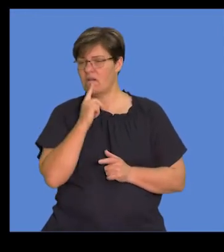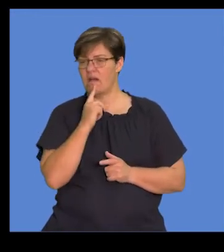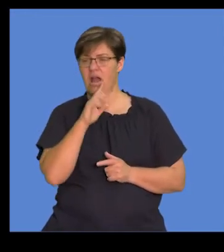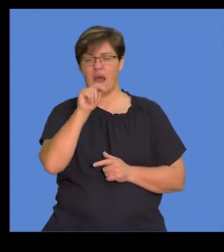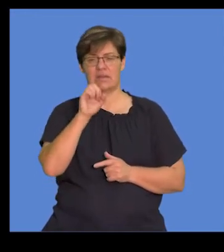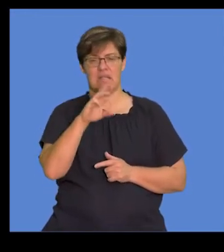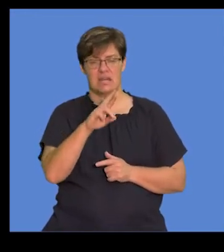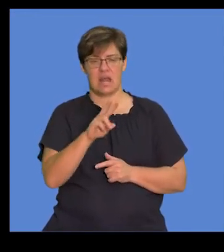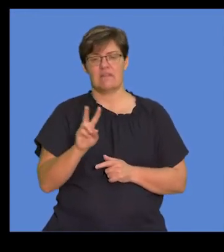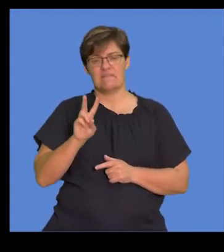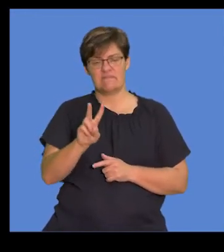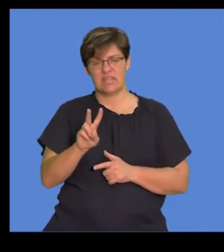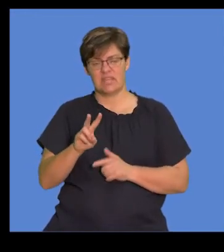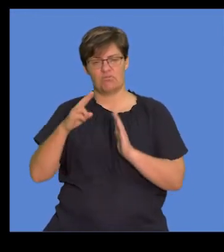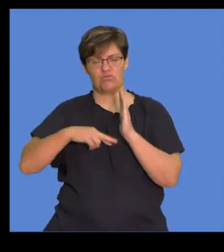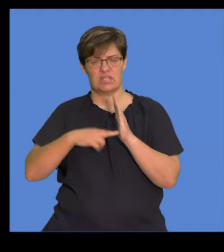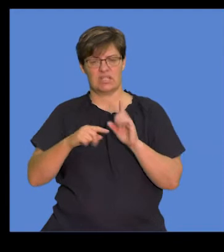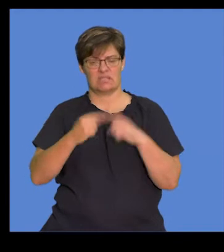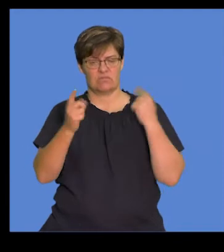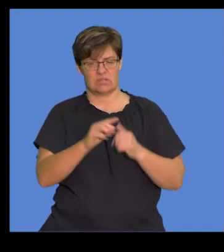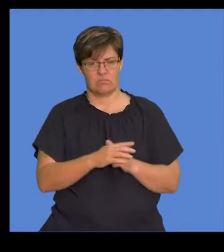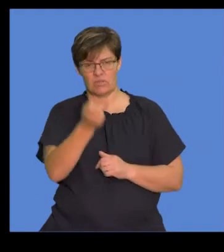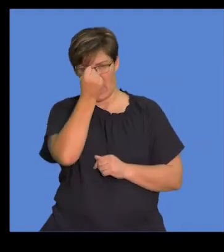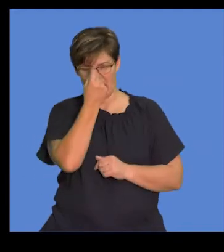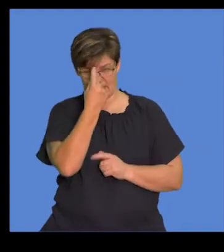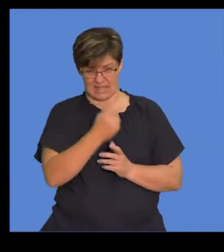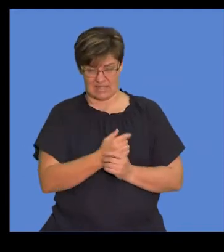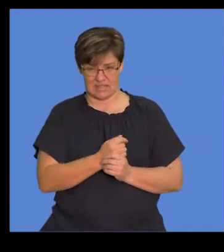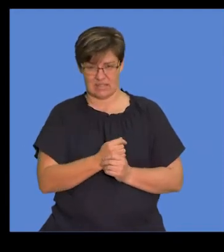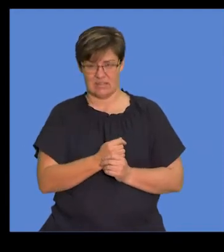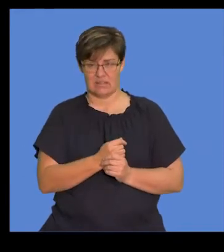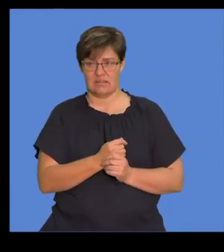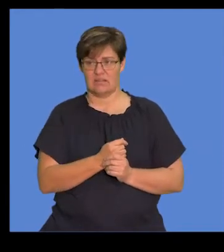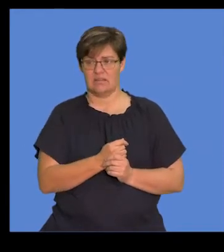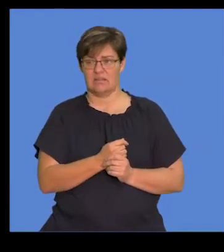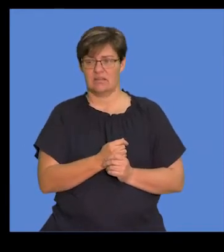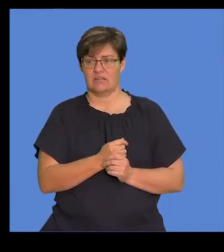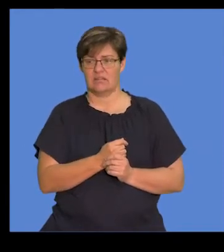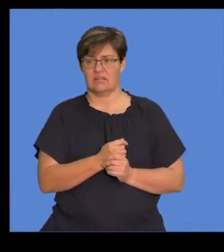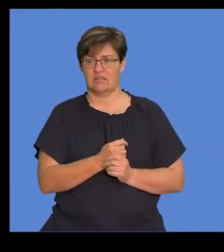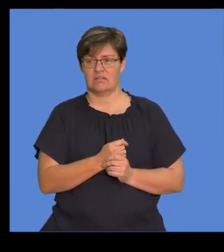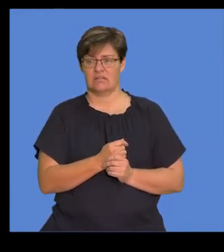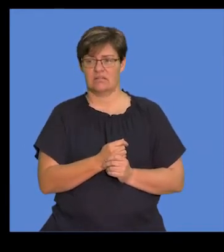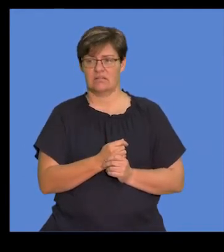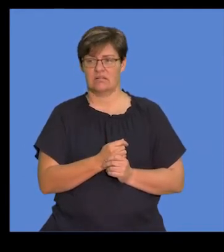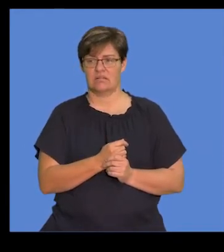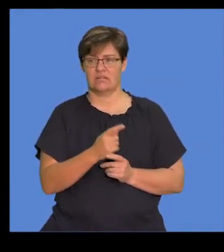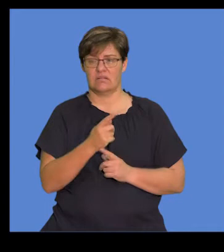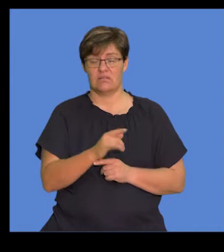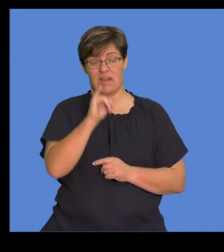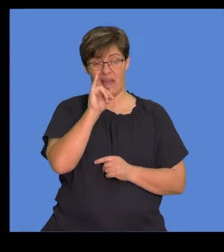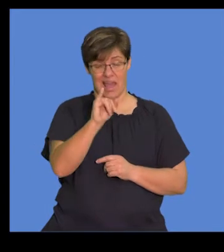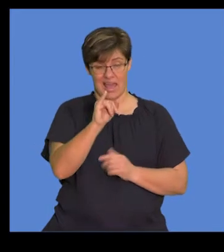says, what are the ammeter and voltmeter readings? Okay, let's understand something, okay? If